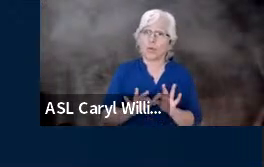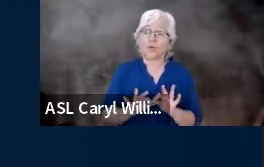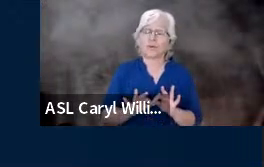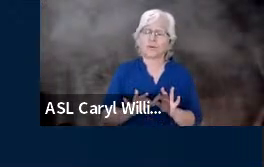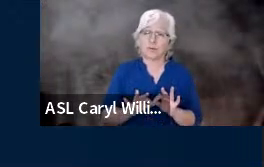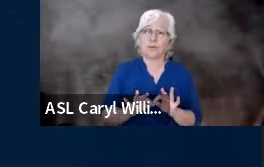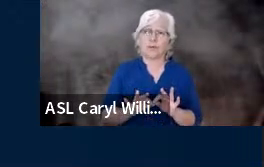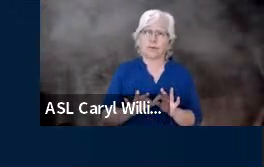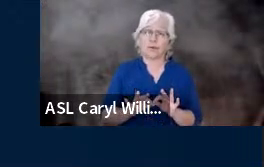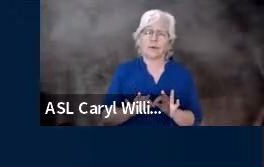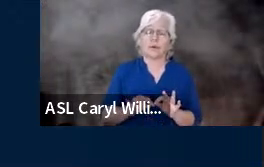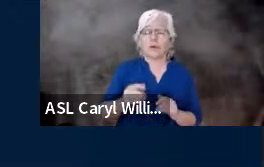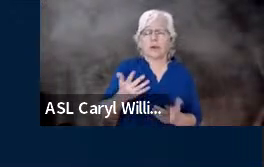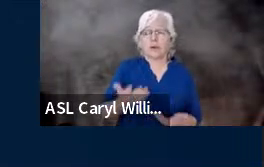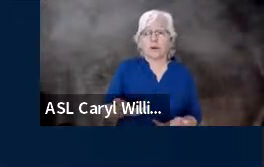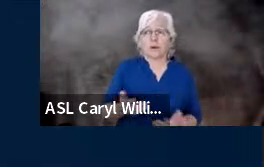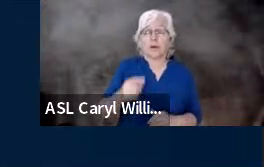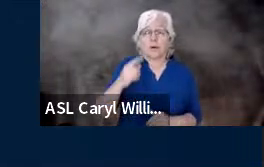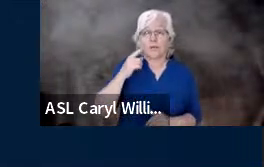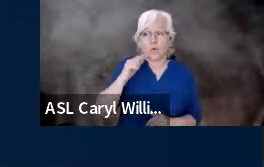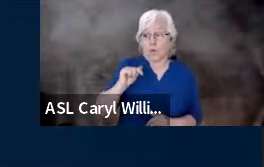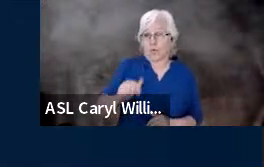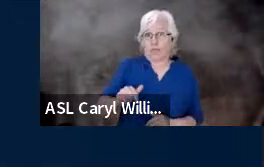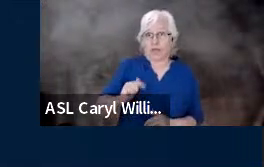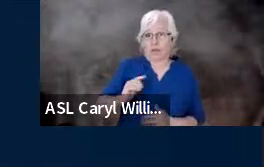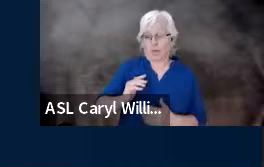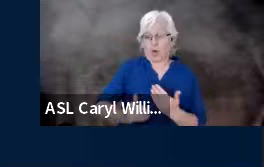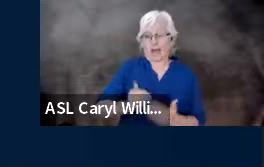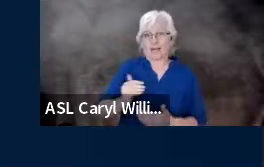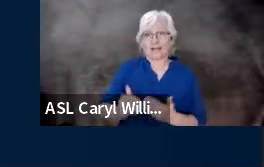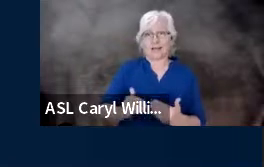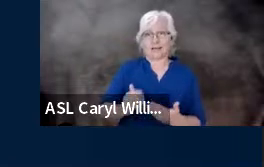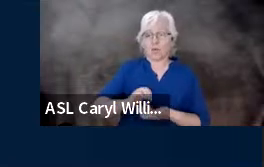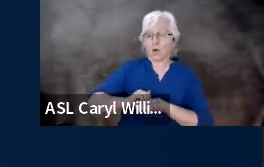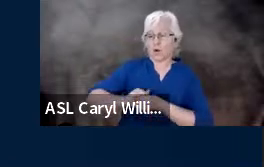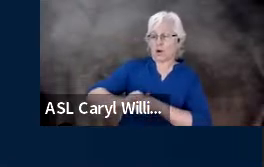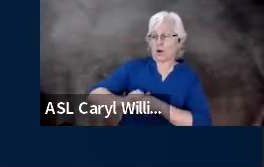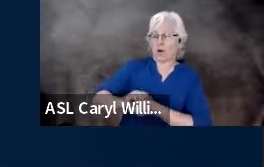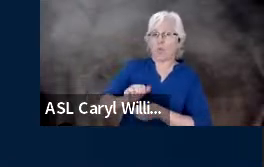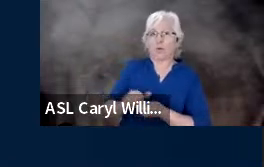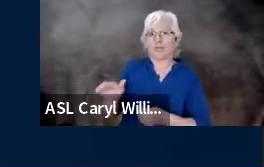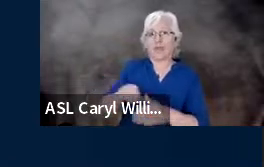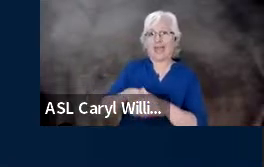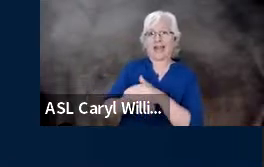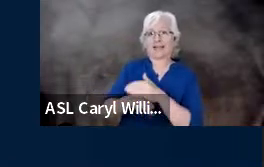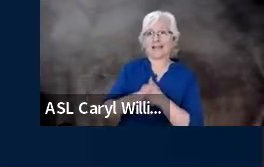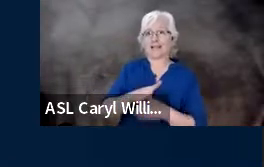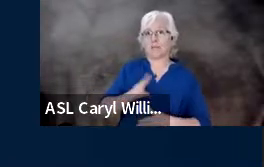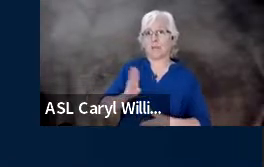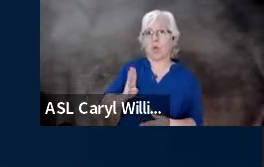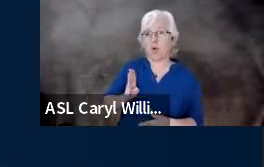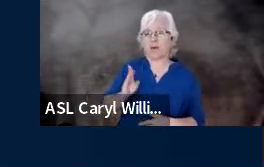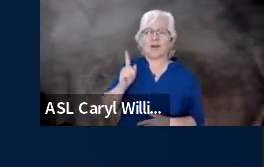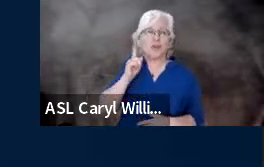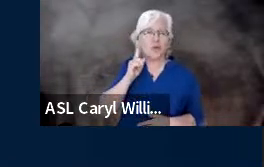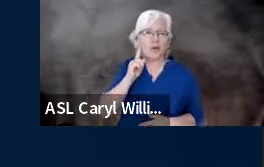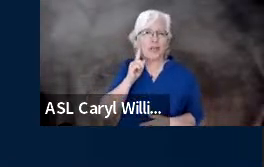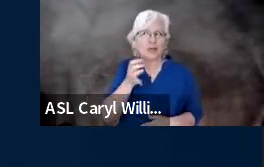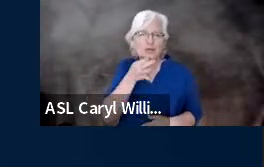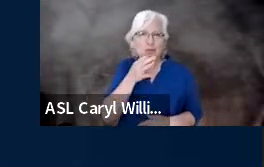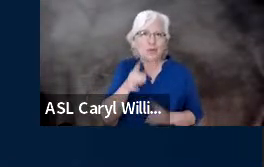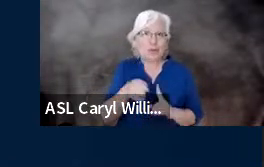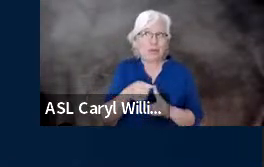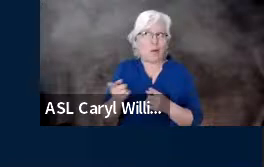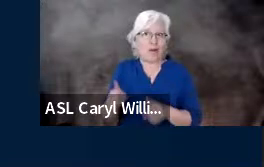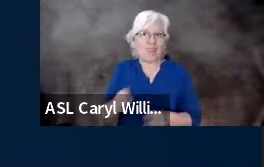for the process that we're engaged with the Access Board. And you'll hear more about it from Allison in a few minutes. But